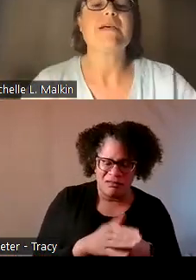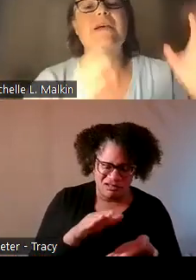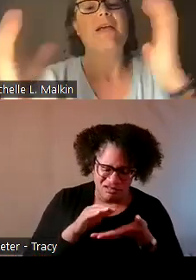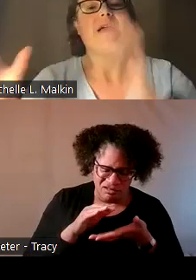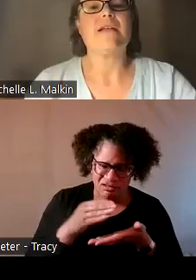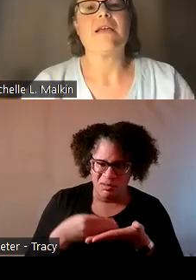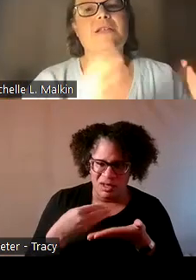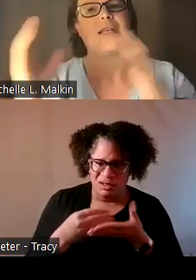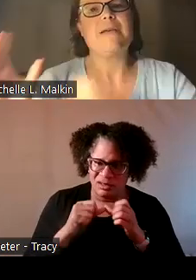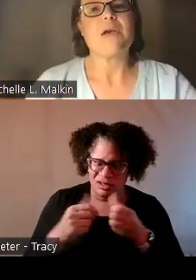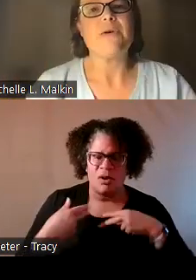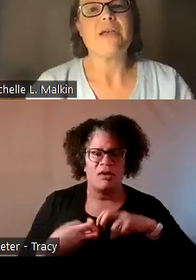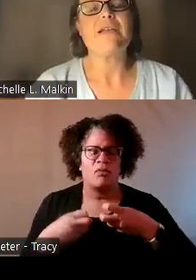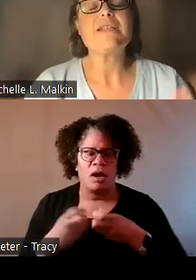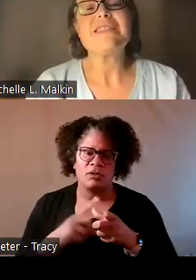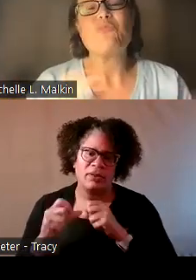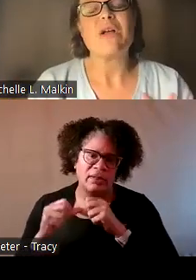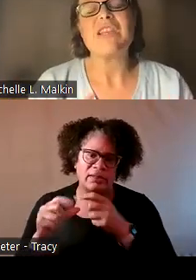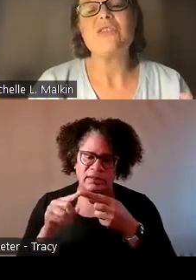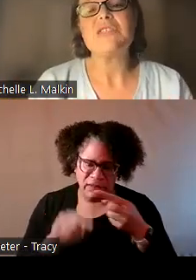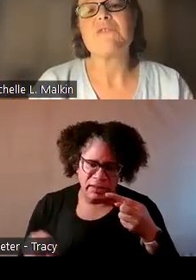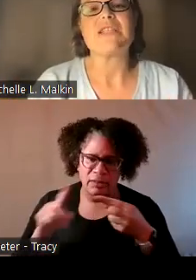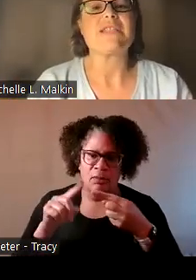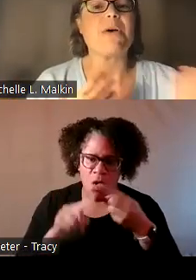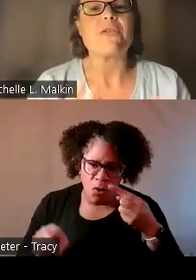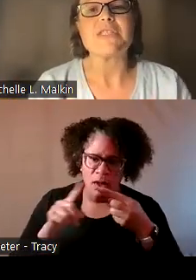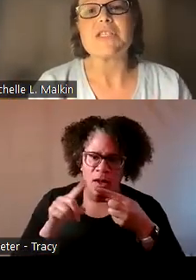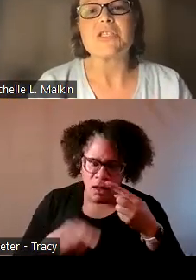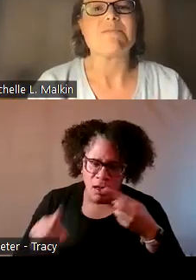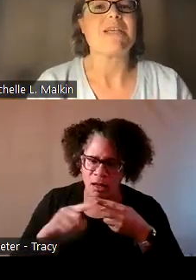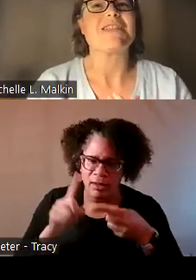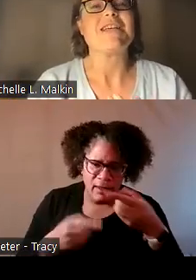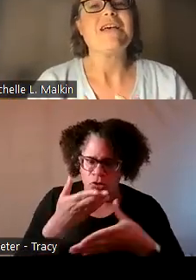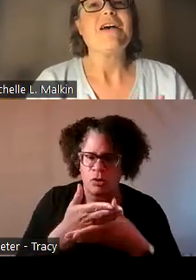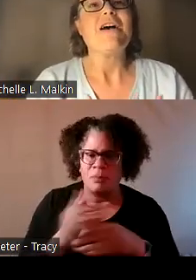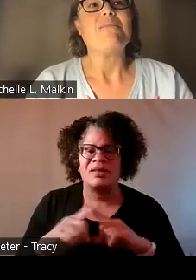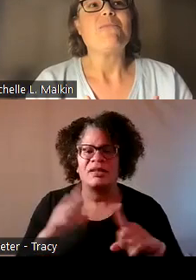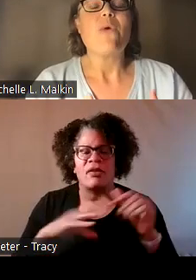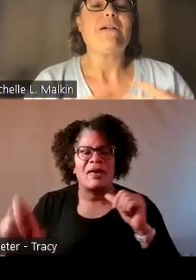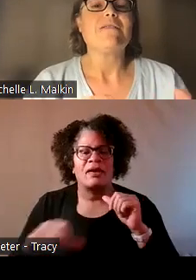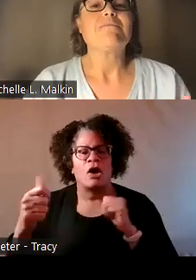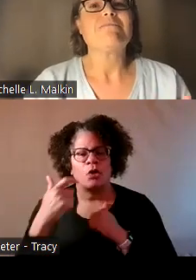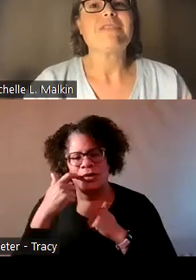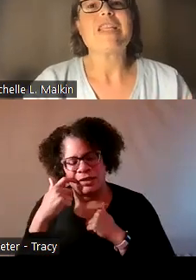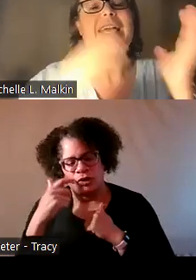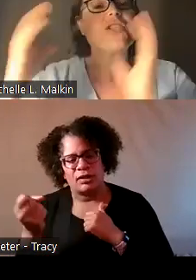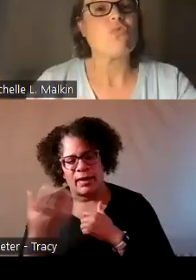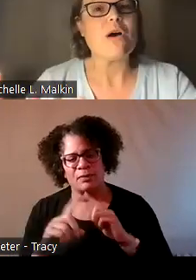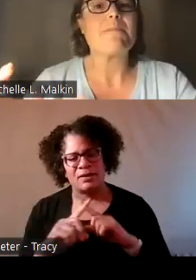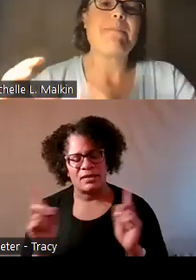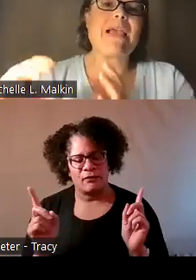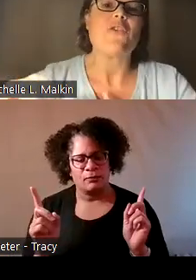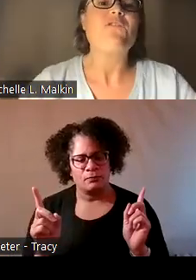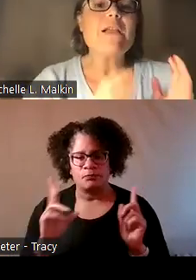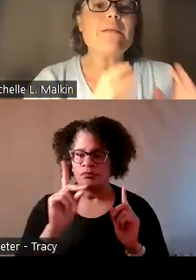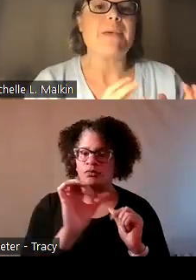problems and they just keep going. And this is a little different than some other addictions because while the next drug